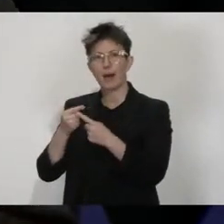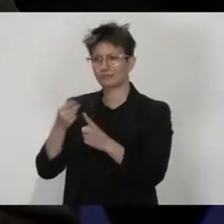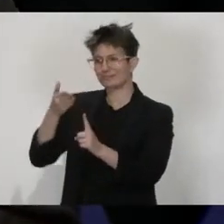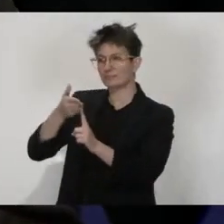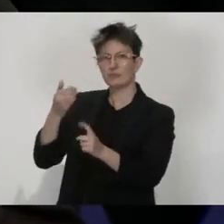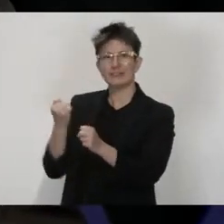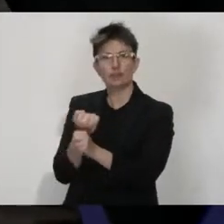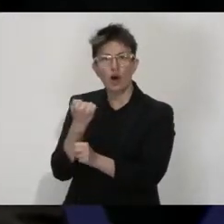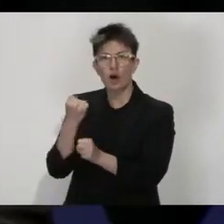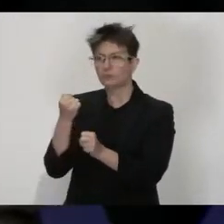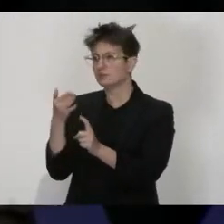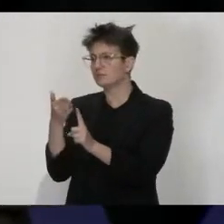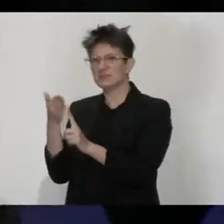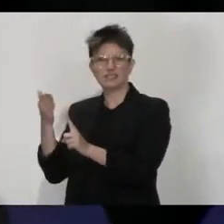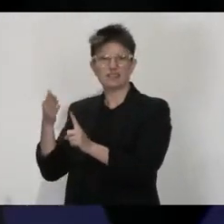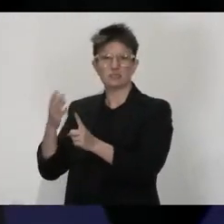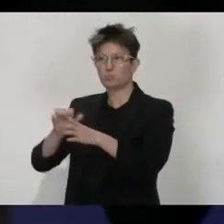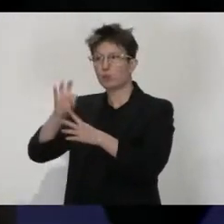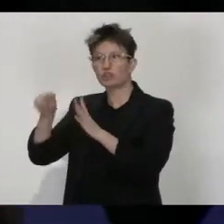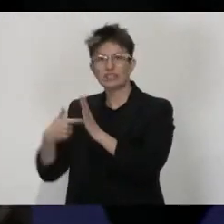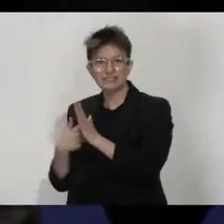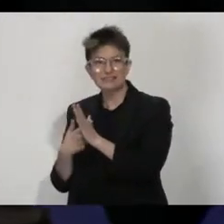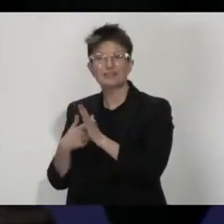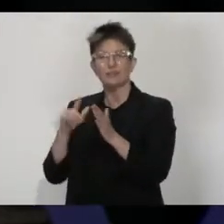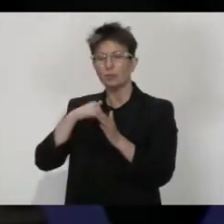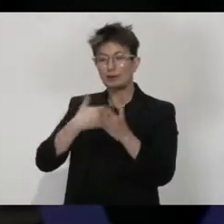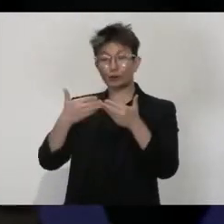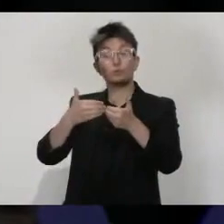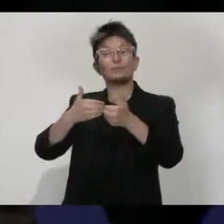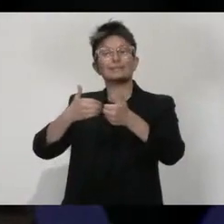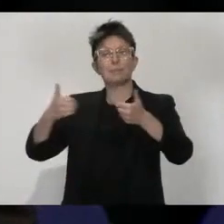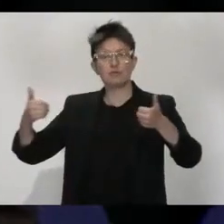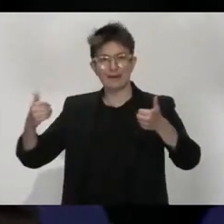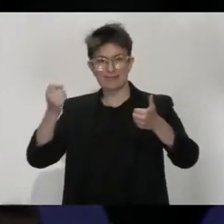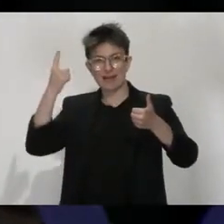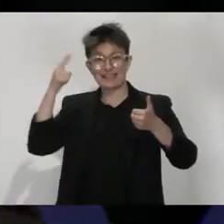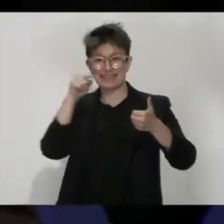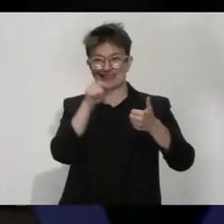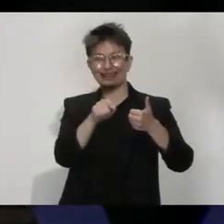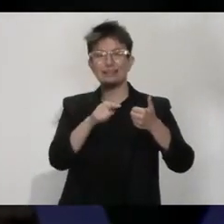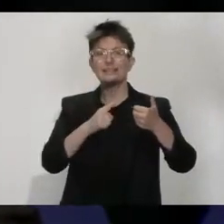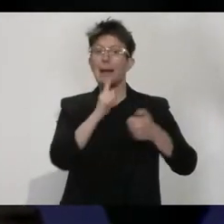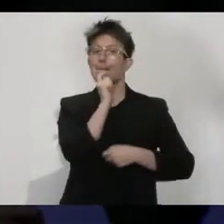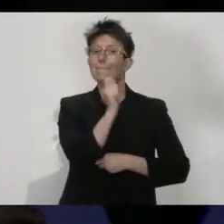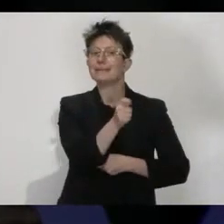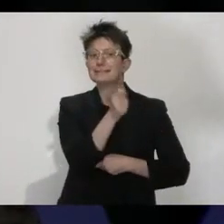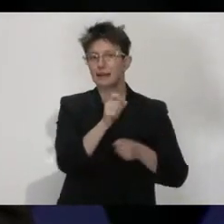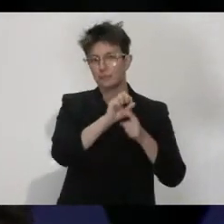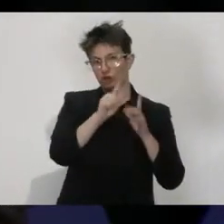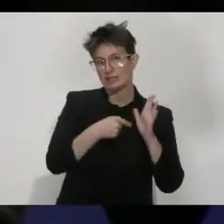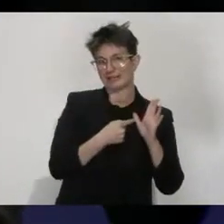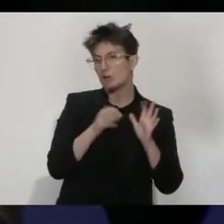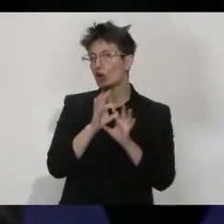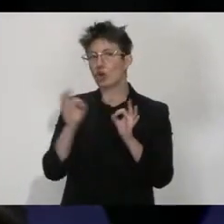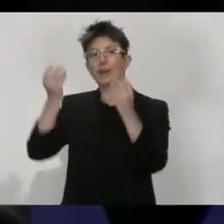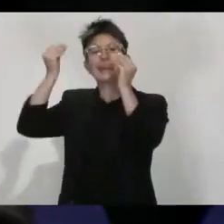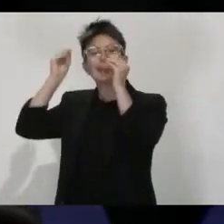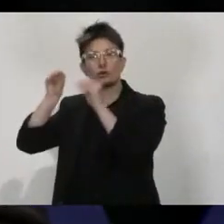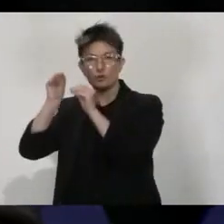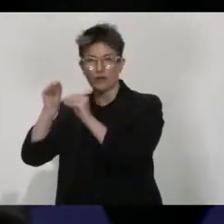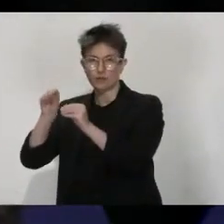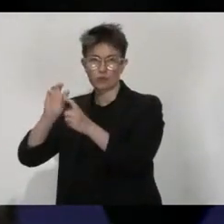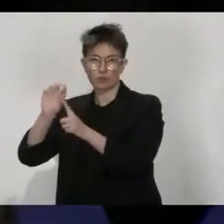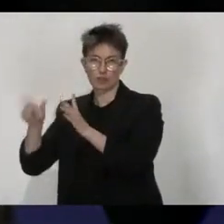construction project. We need to separate that out from the fact that there is obviously a need for support for educational resources. And